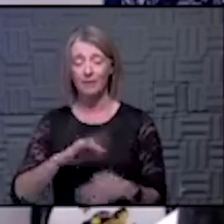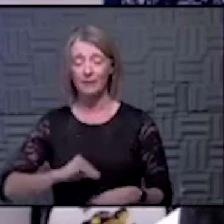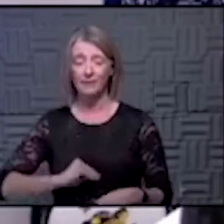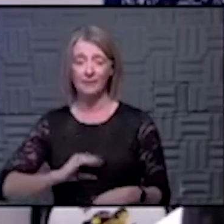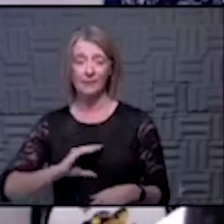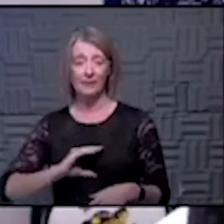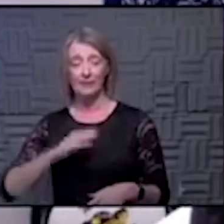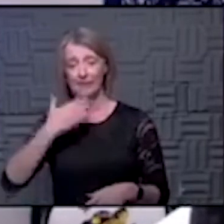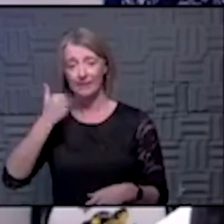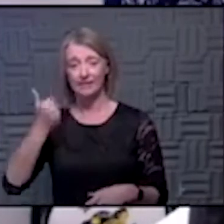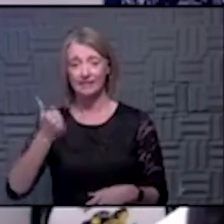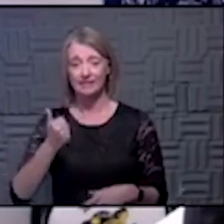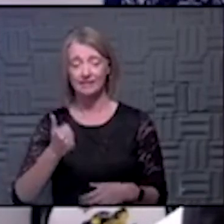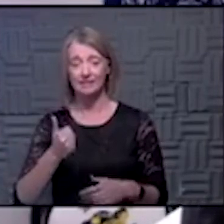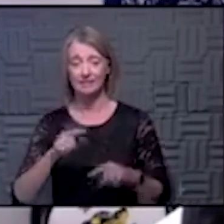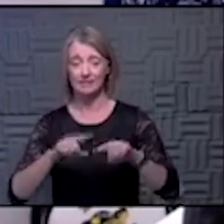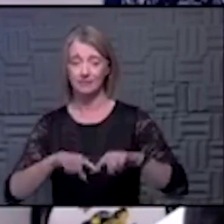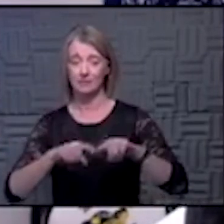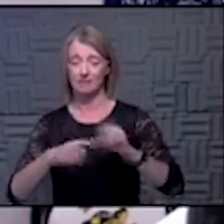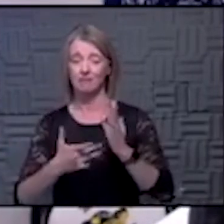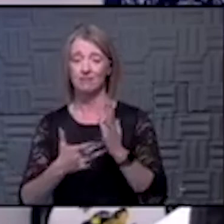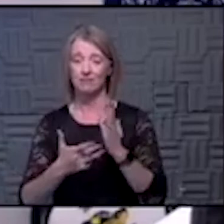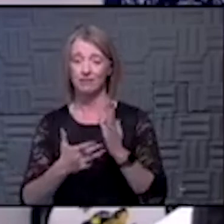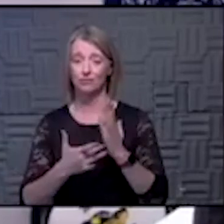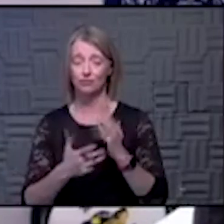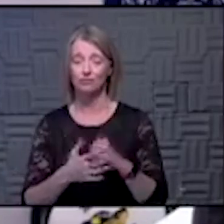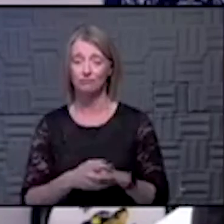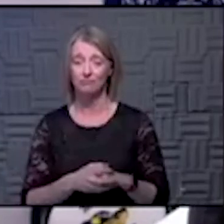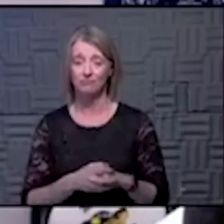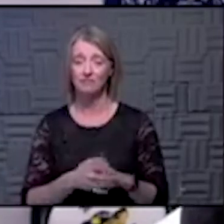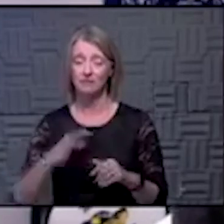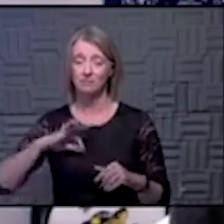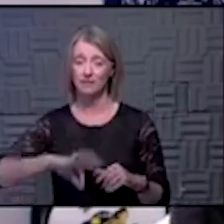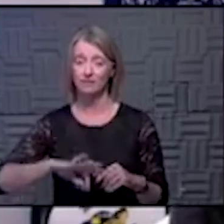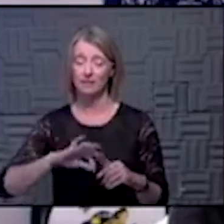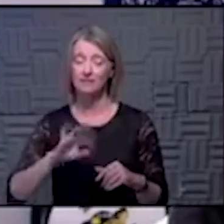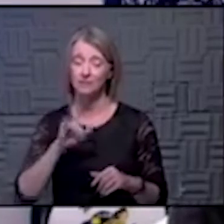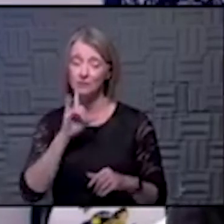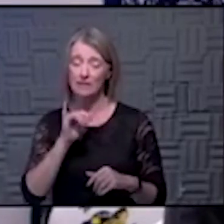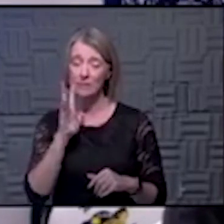So lean on that, and you'll have a lot more benefit than you think.